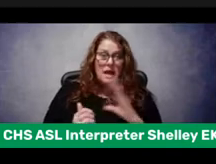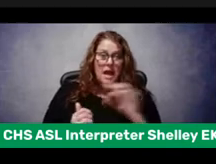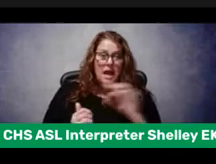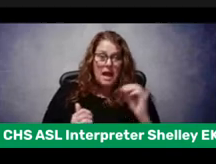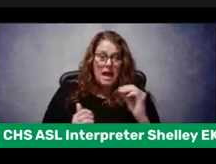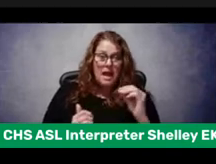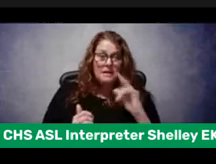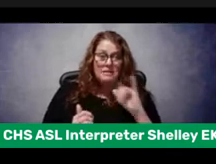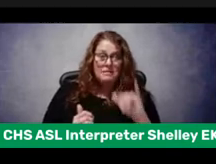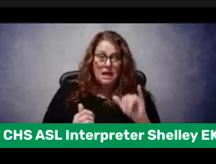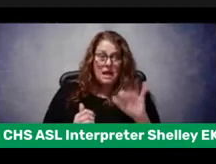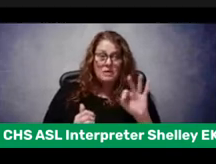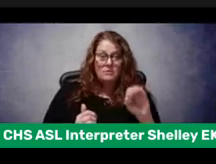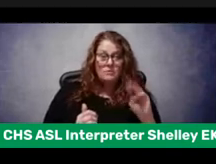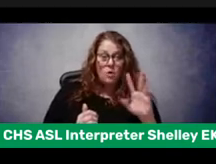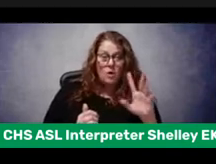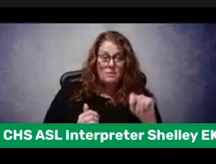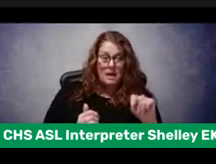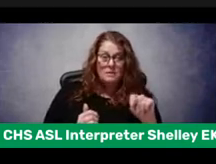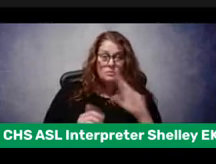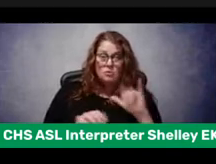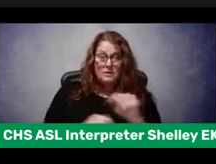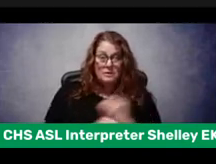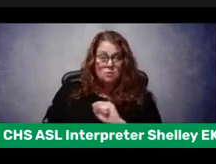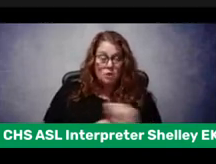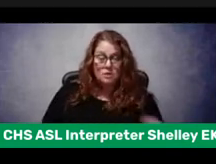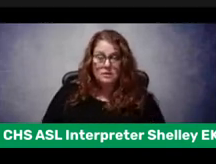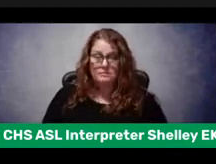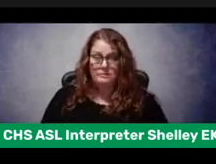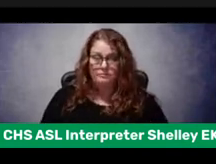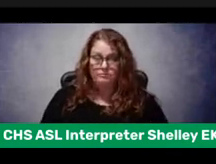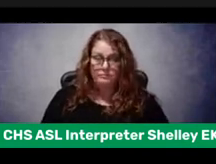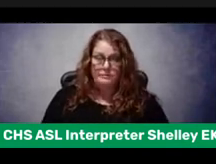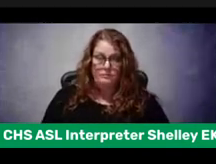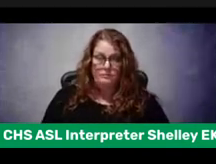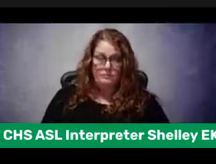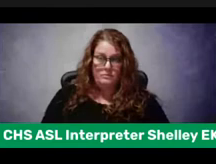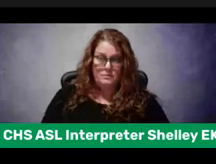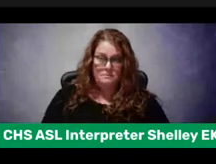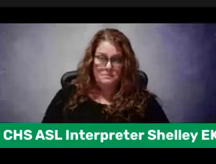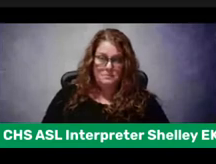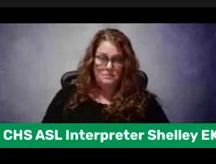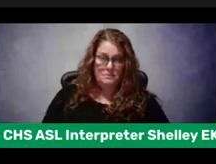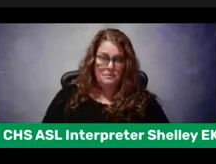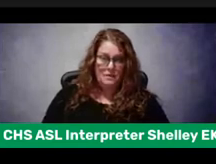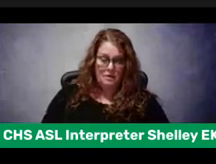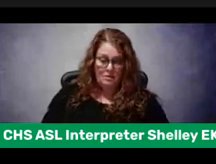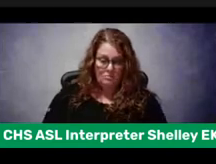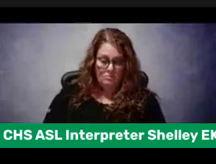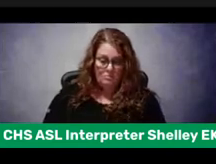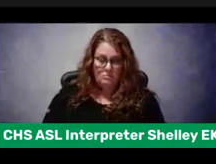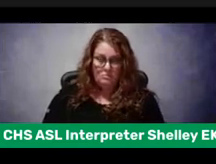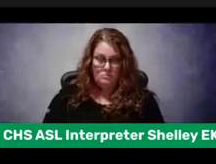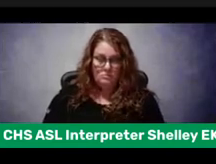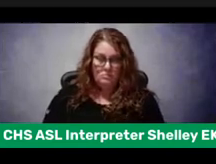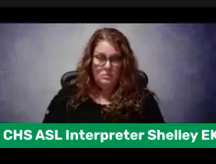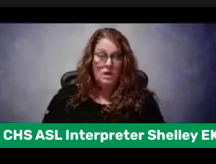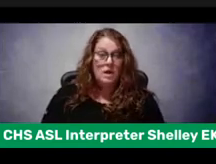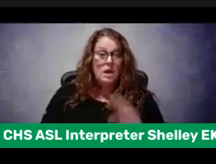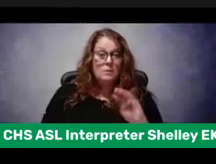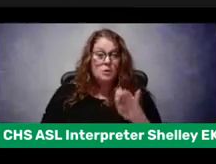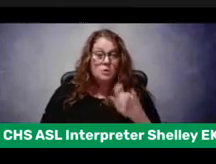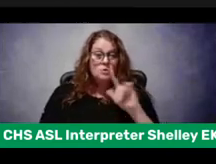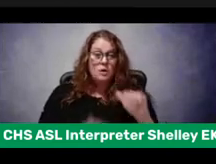in that format, we do this work. And so we've talked a little bit about broadly the three strokes of mutual aid life,